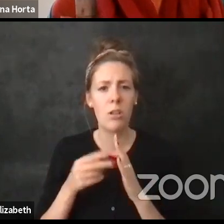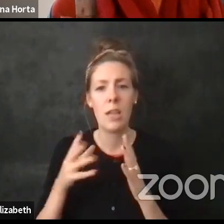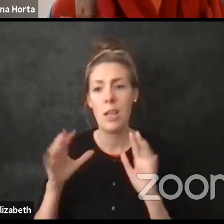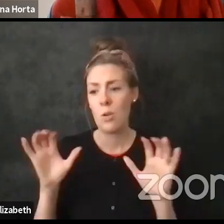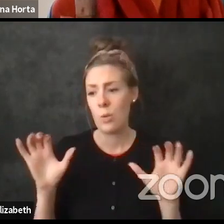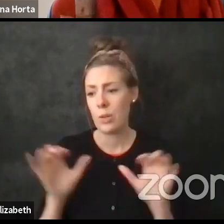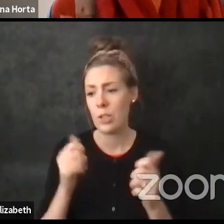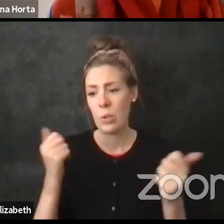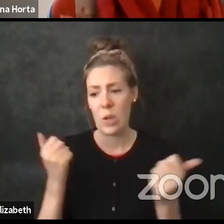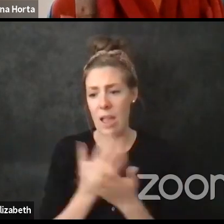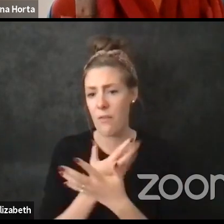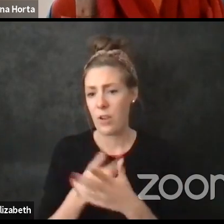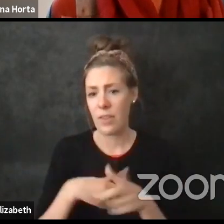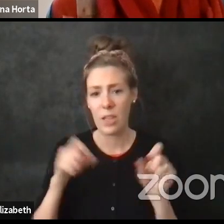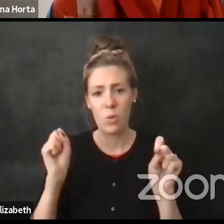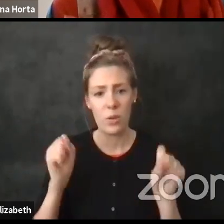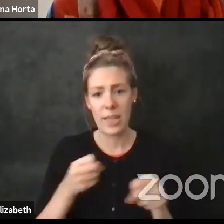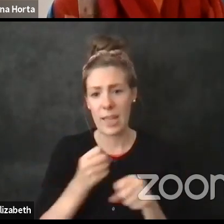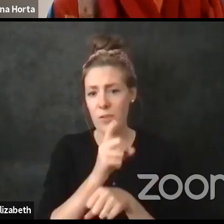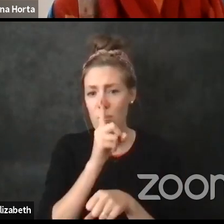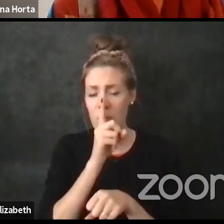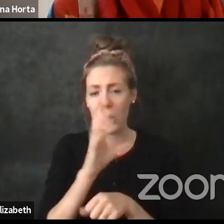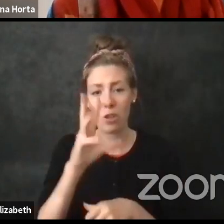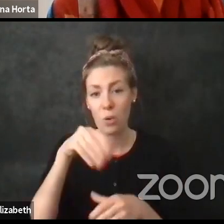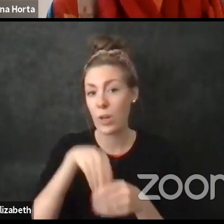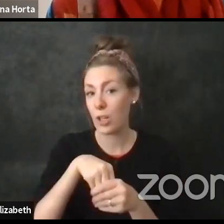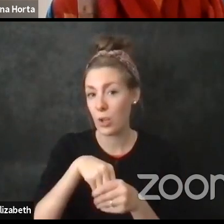to ensure that there is inclusion.